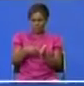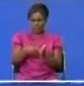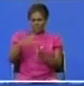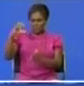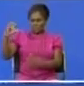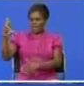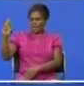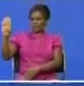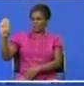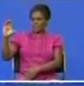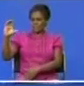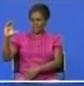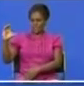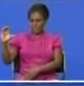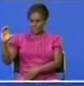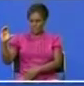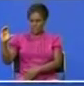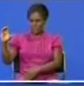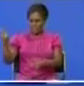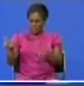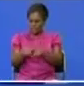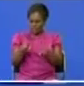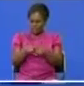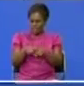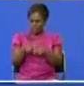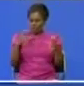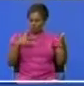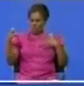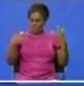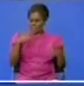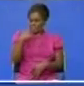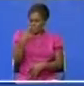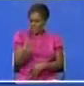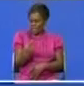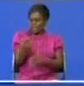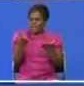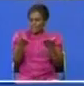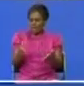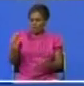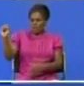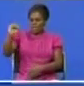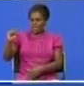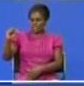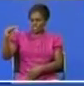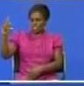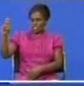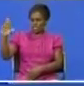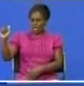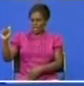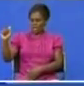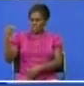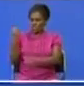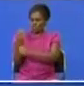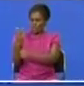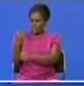CRBC Chairman Wen Gang, who echoed the PS's concern, noted that so far the SGR has seen about 12 billion shillings spent in